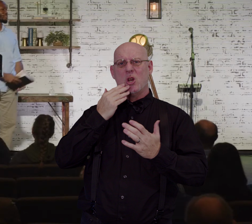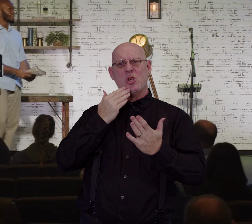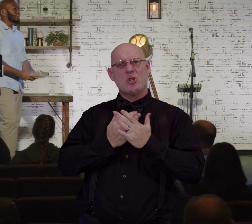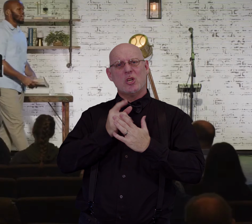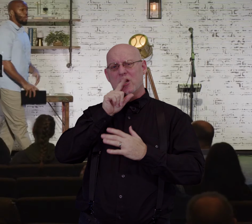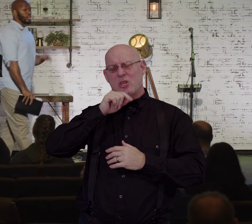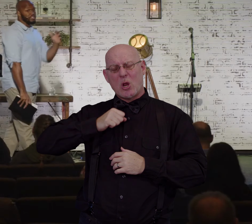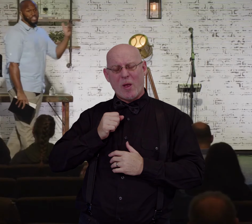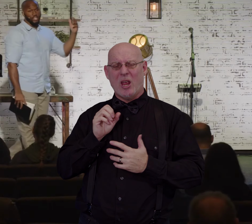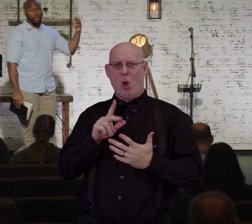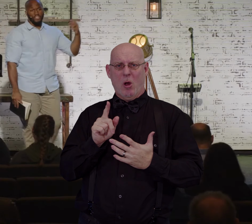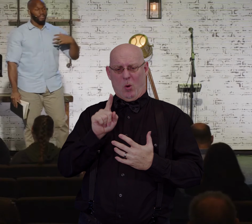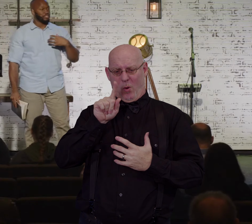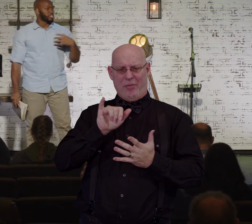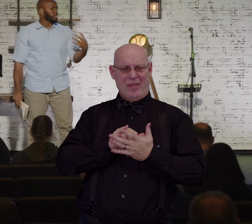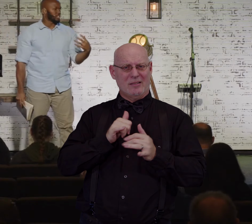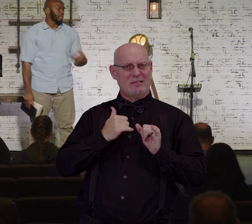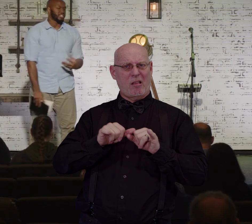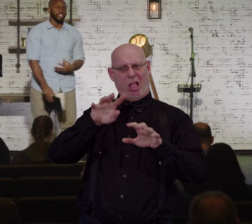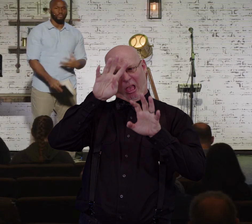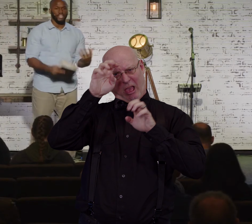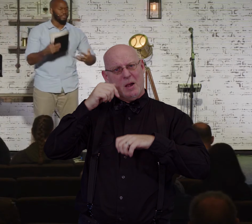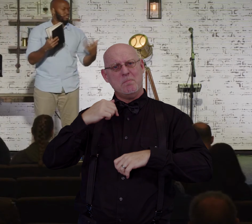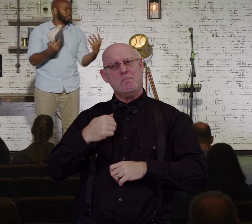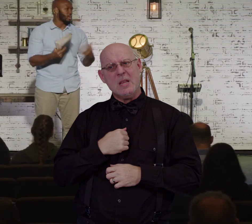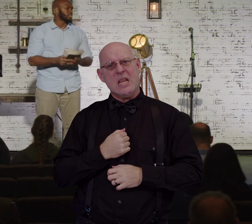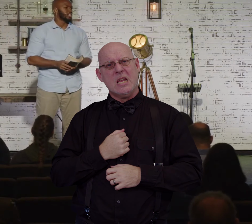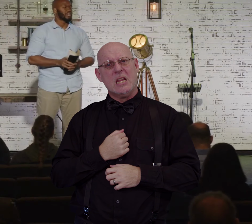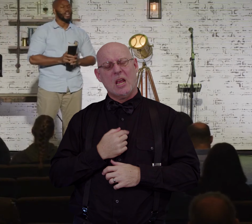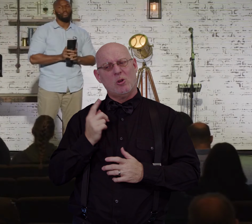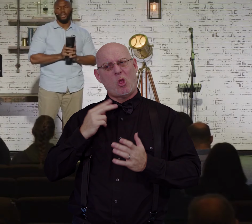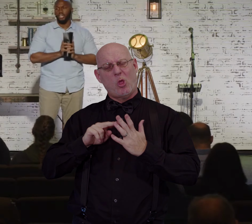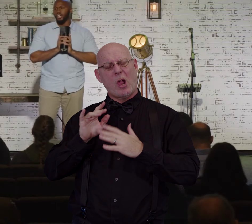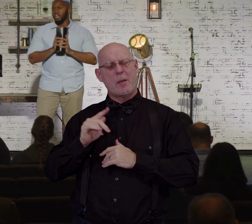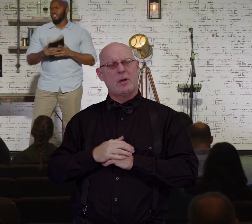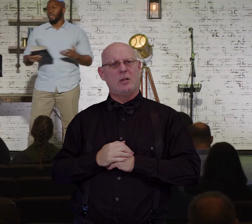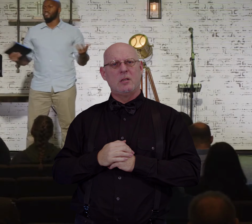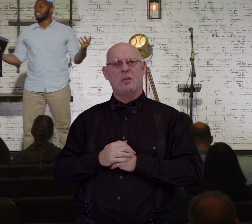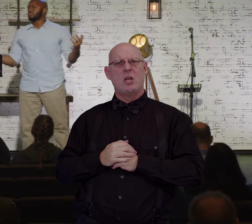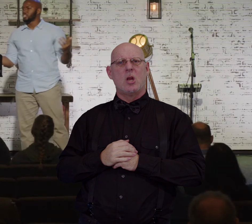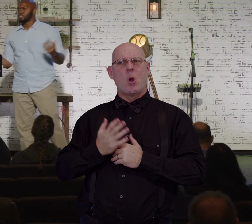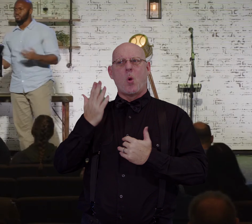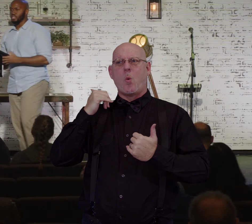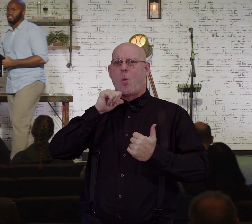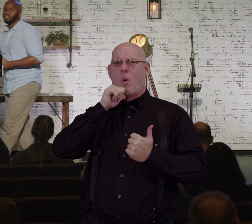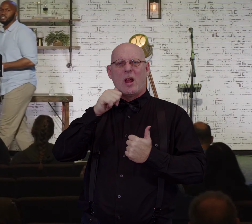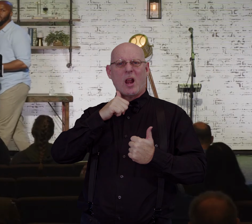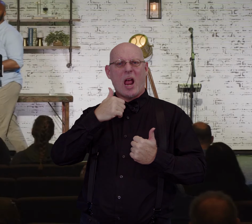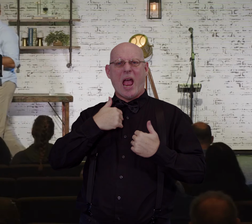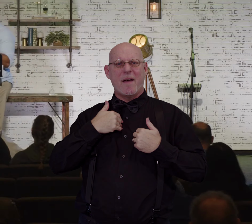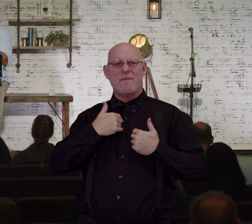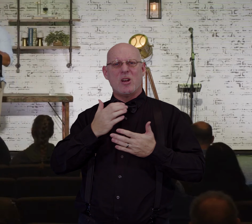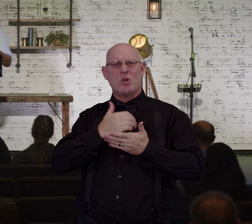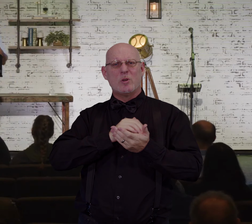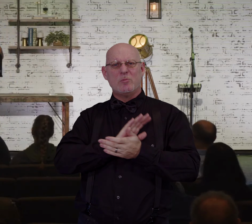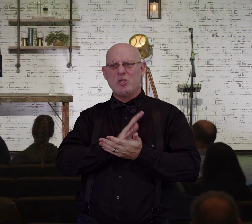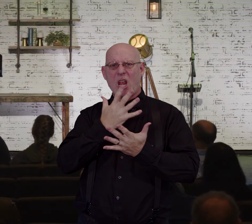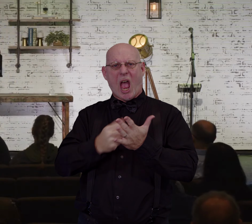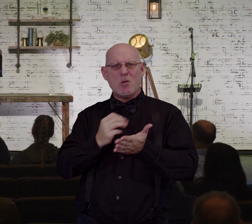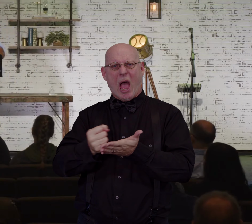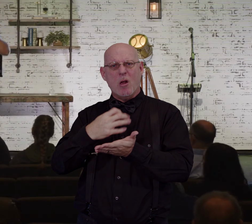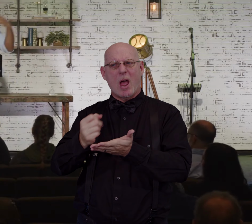good chicken wing, or even the one that still doesn't make sense to me, and I just probably should look it up, but that we have cream cheese shortage. So there's all